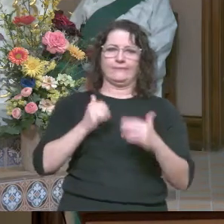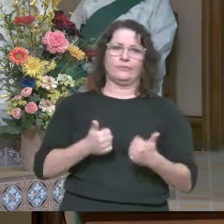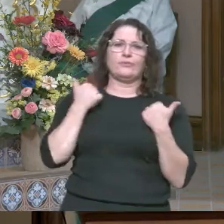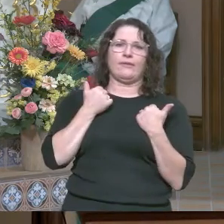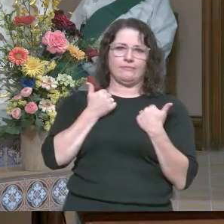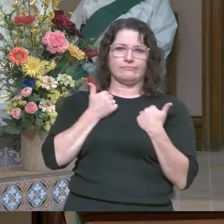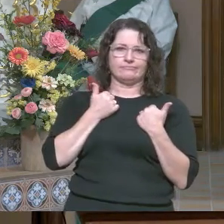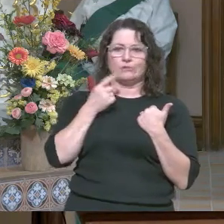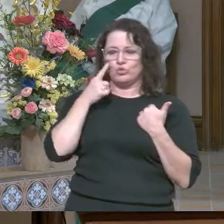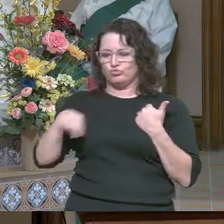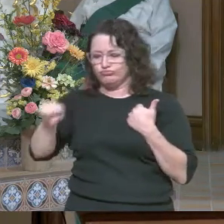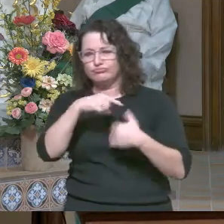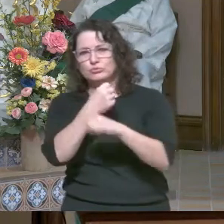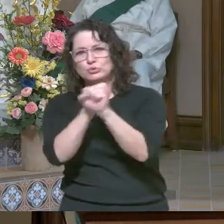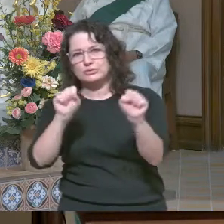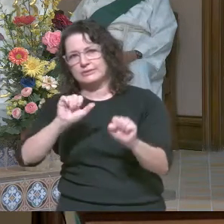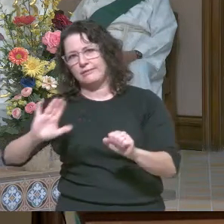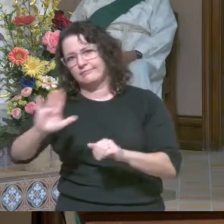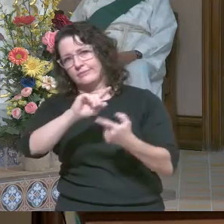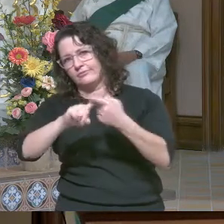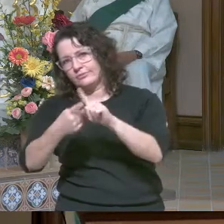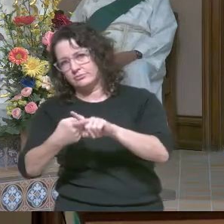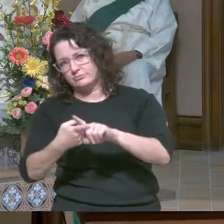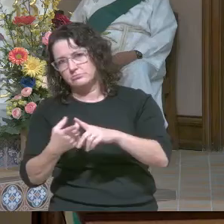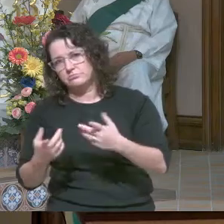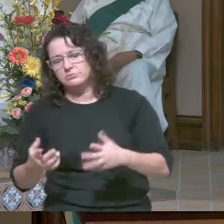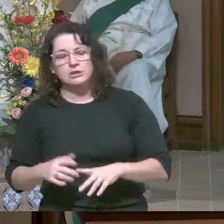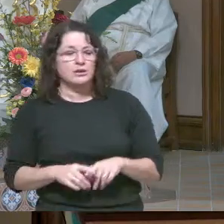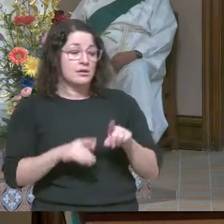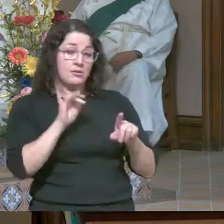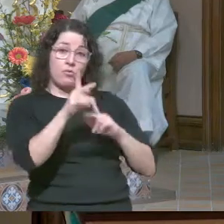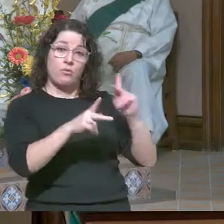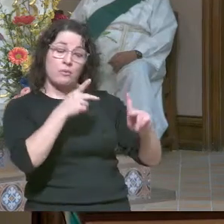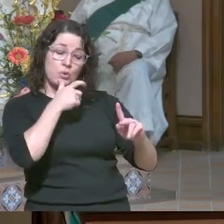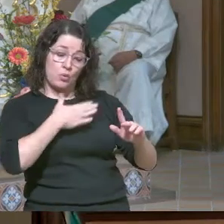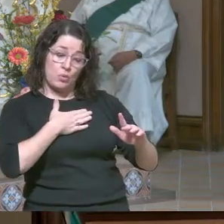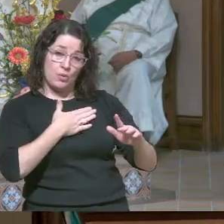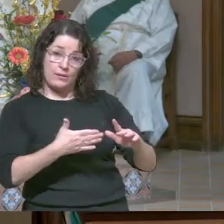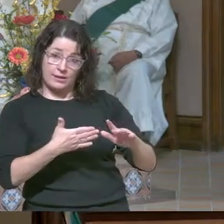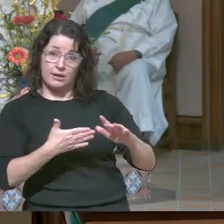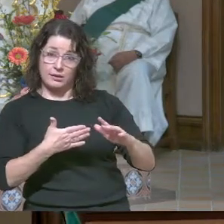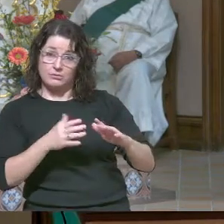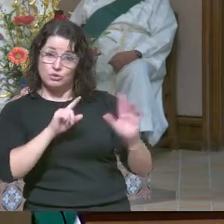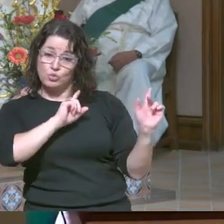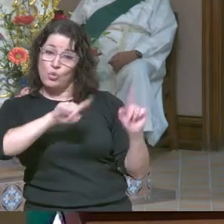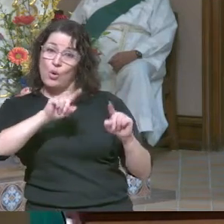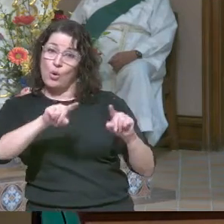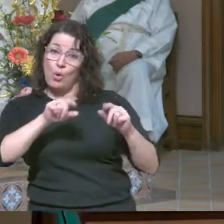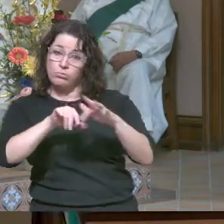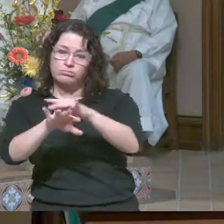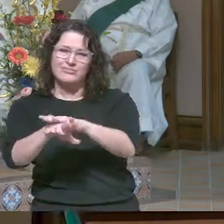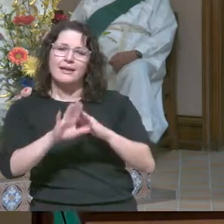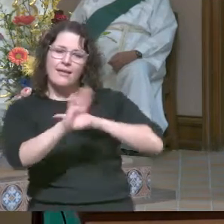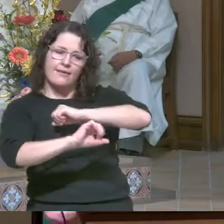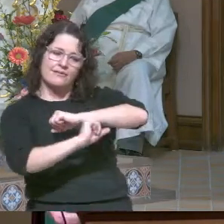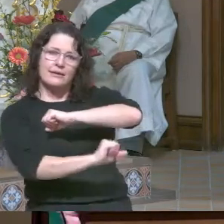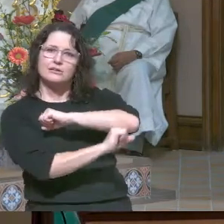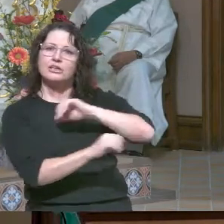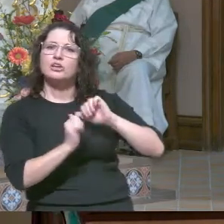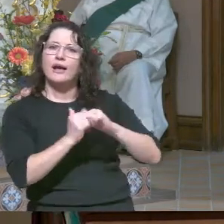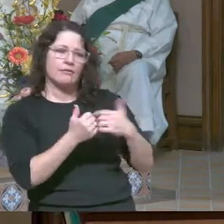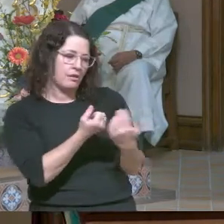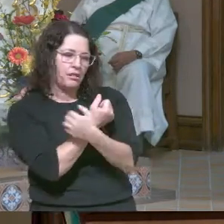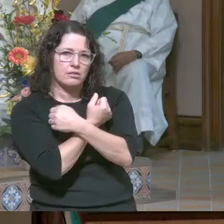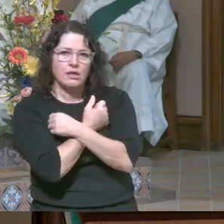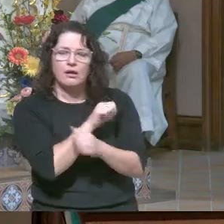And so these people who laid down their life, I think a lot of them had this foundation of love, of looking outward, looking toward the